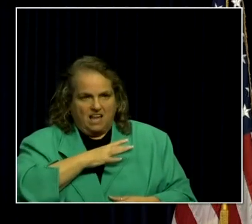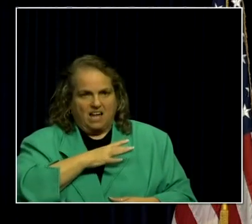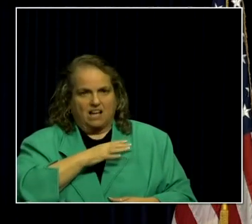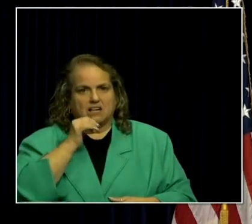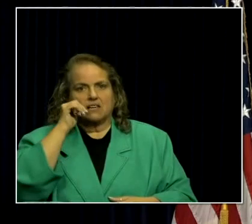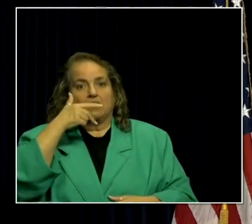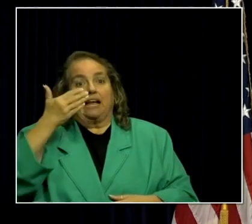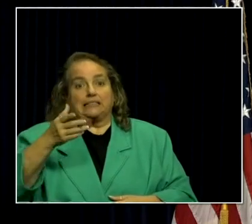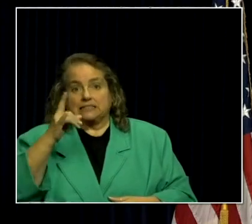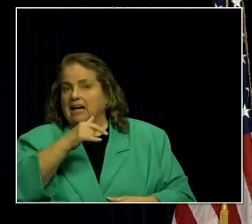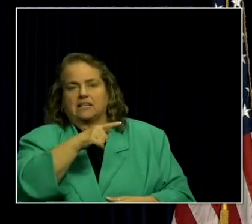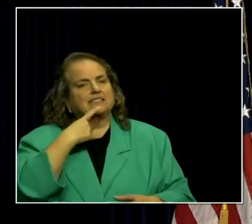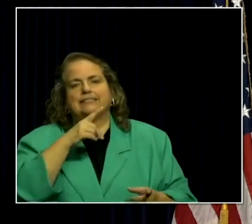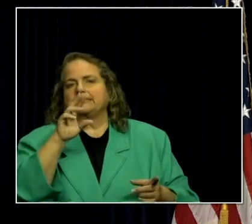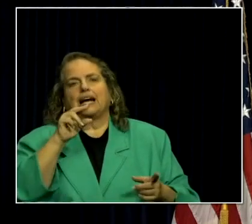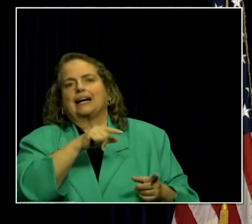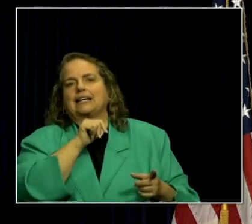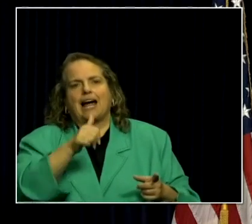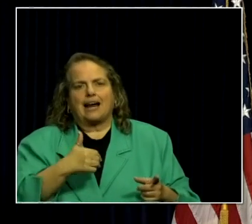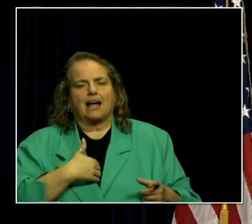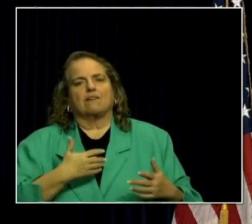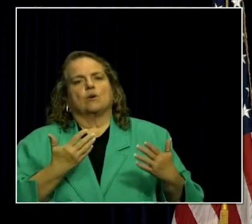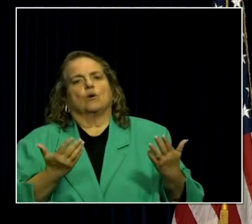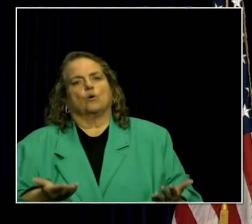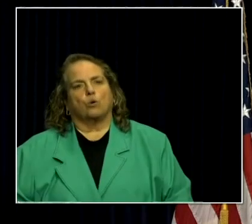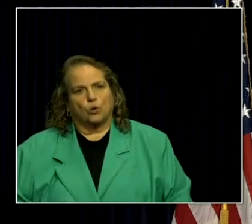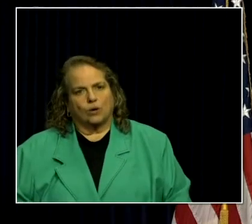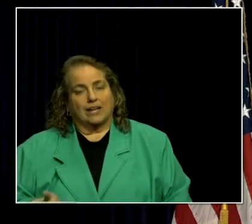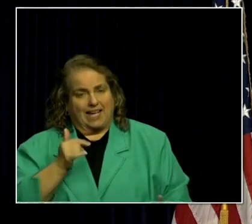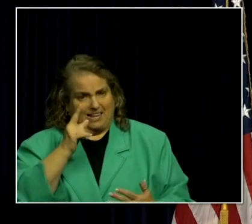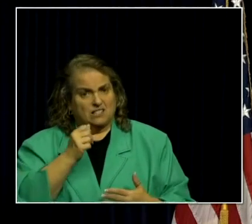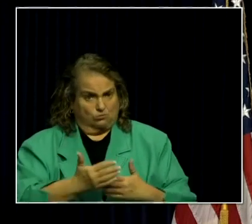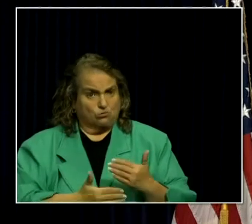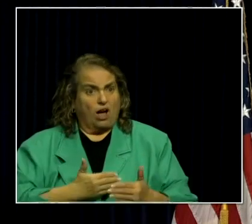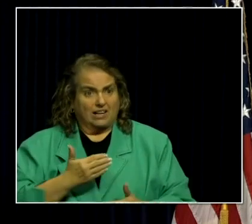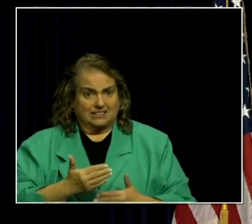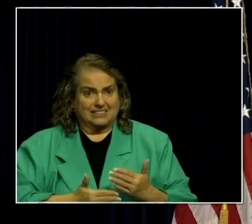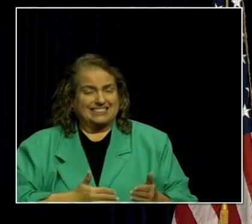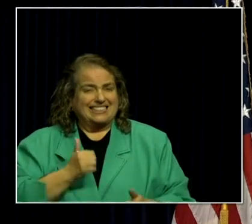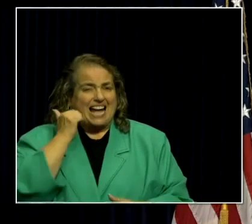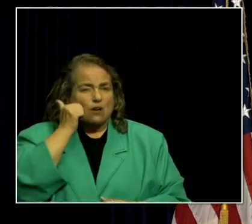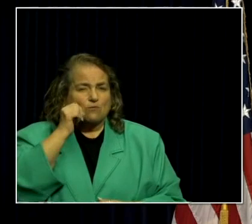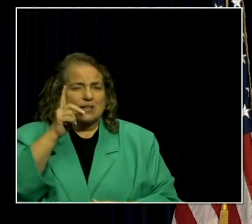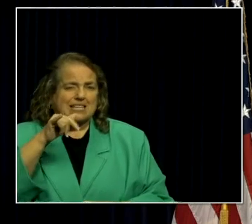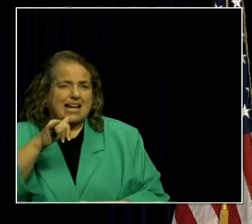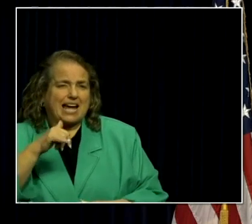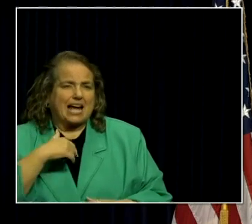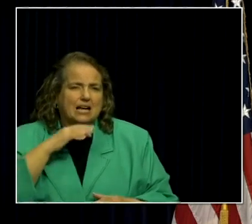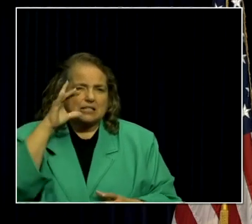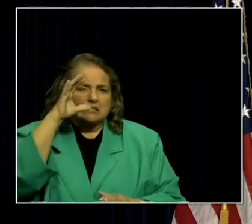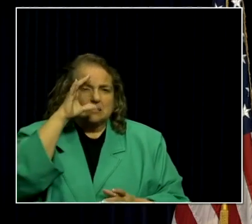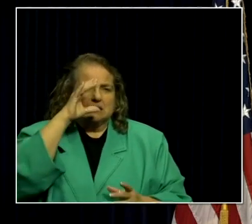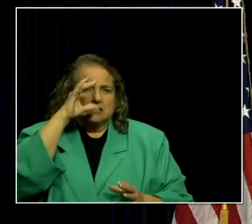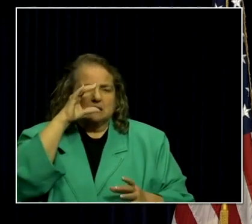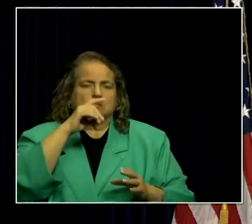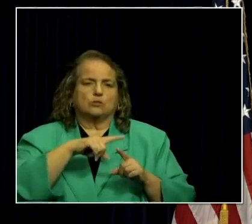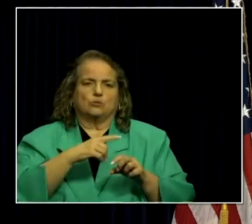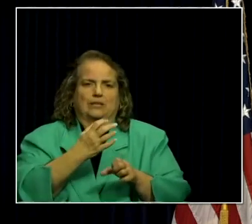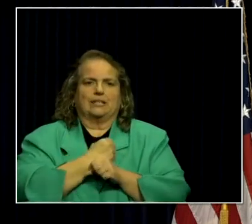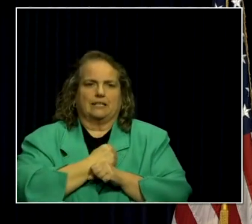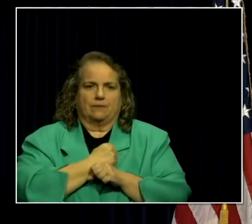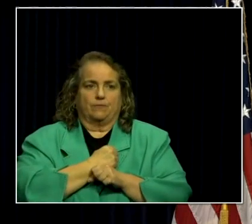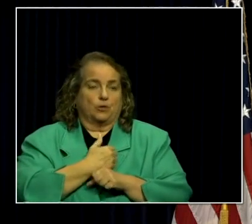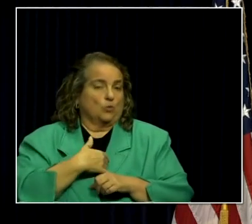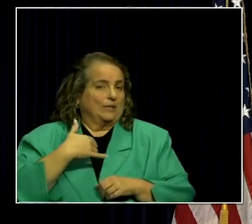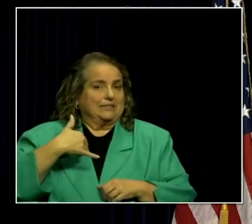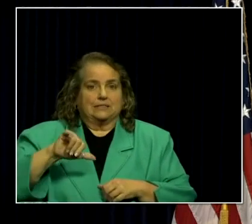really good people. And every day there have been a few other opportunities out there. We still don't have